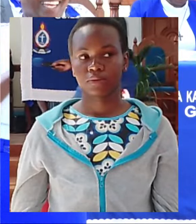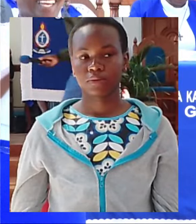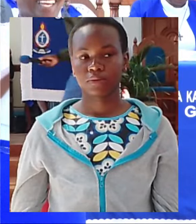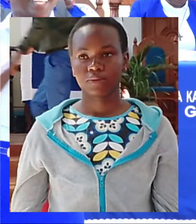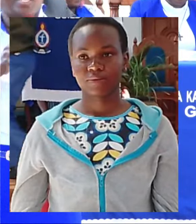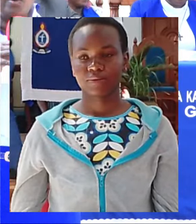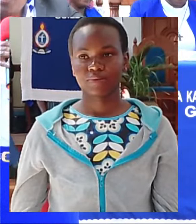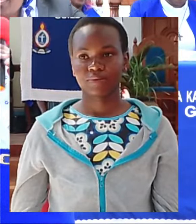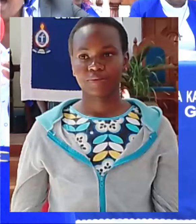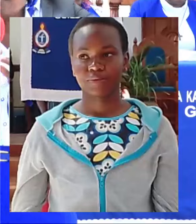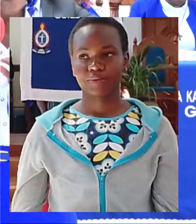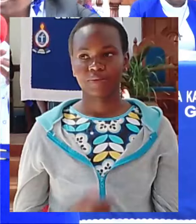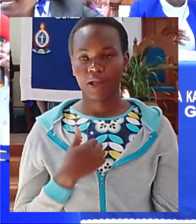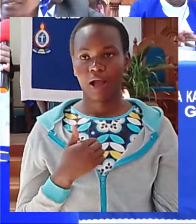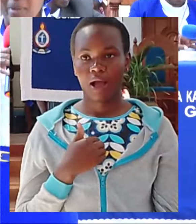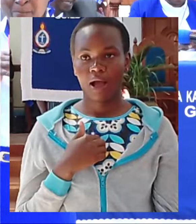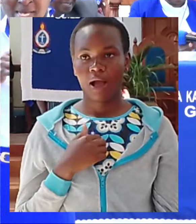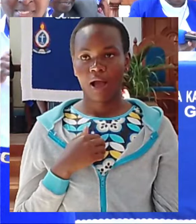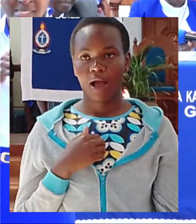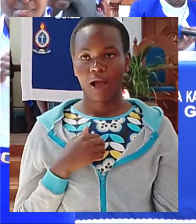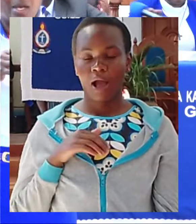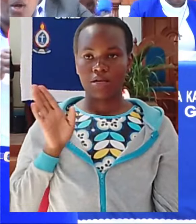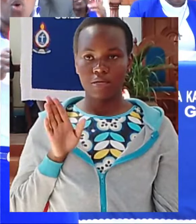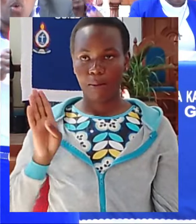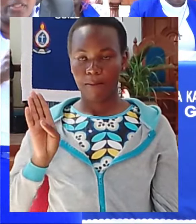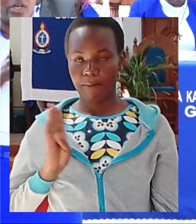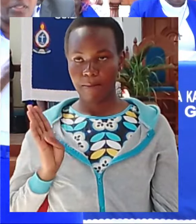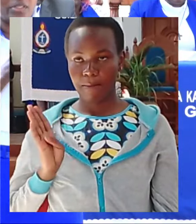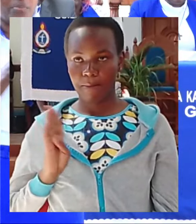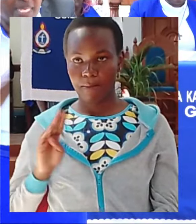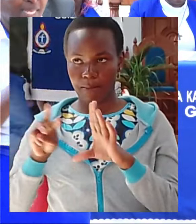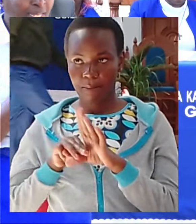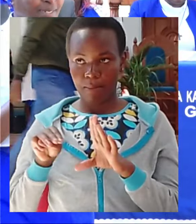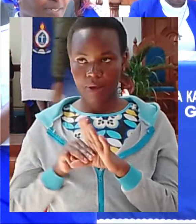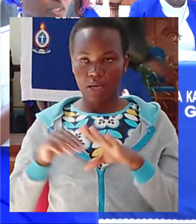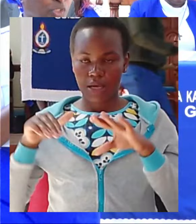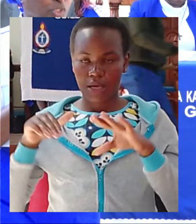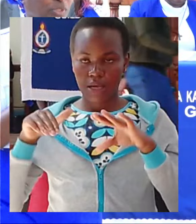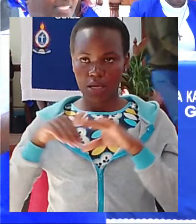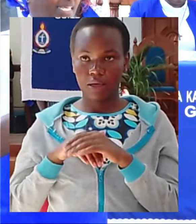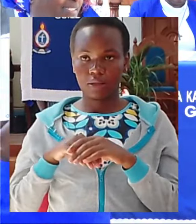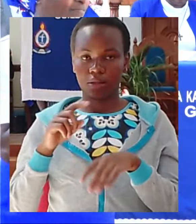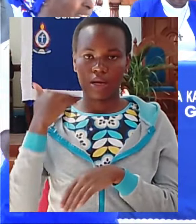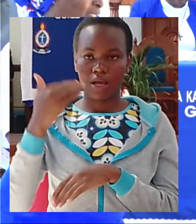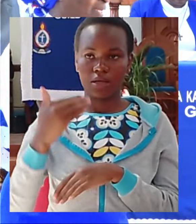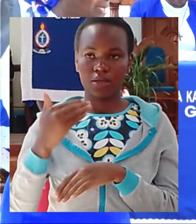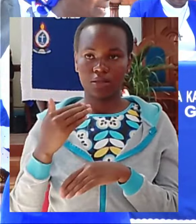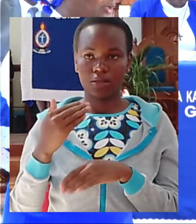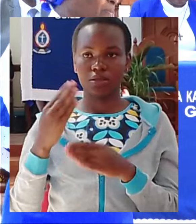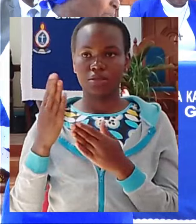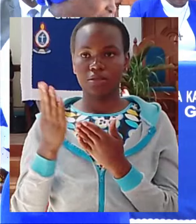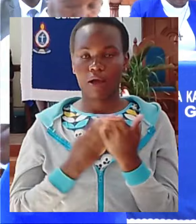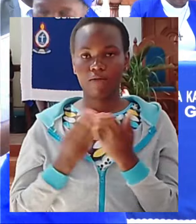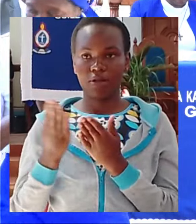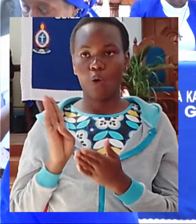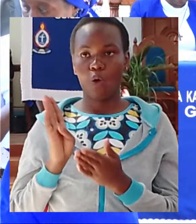Okay. So may we have the guild members who will not be in during the second service. Guild